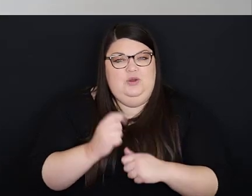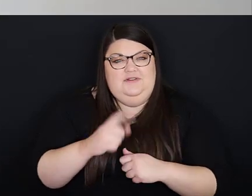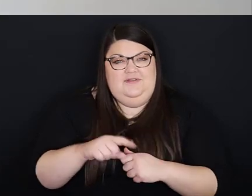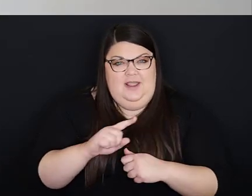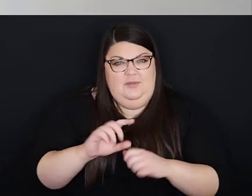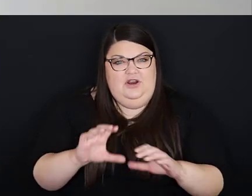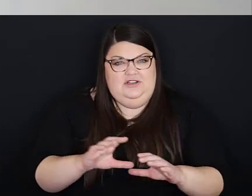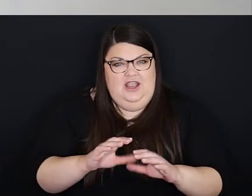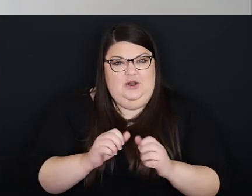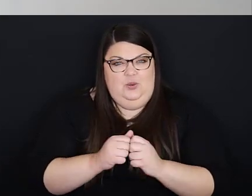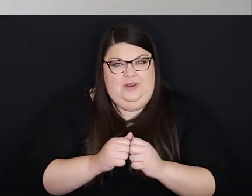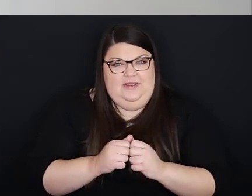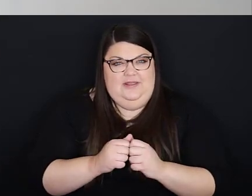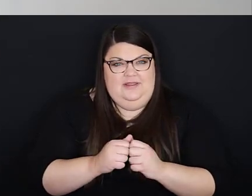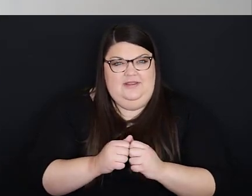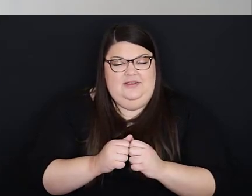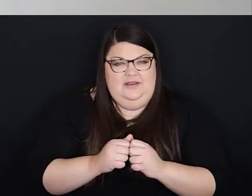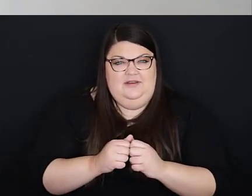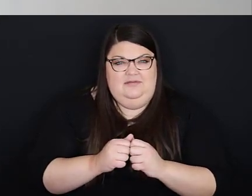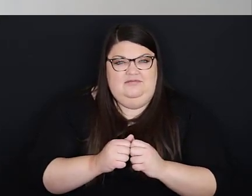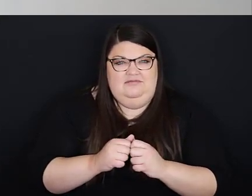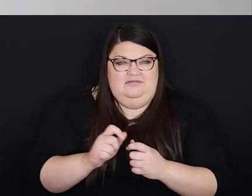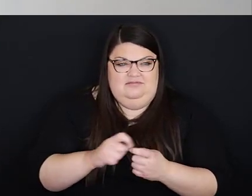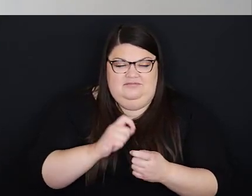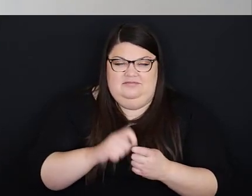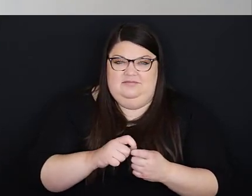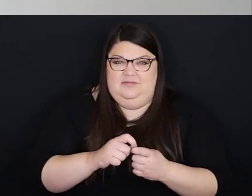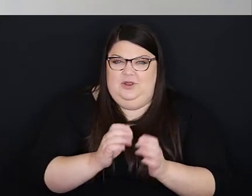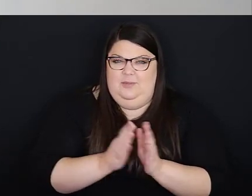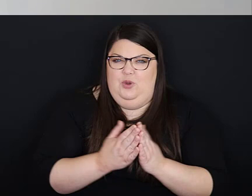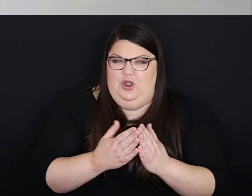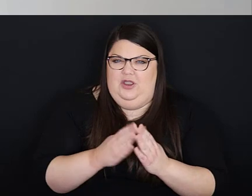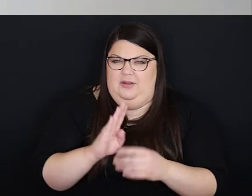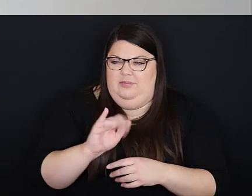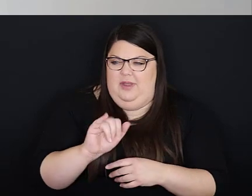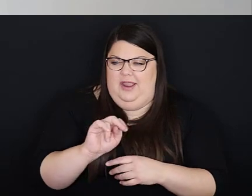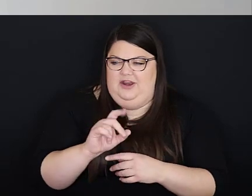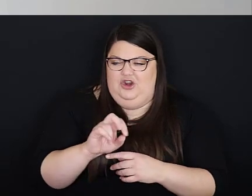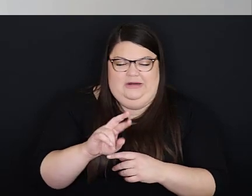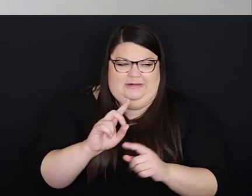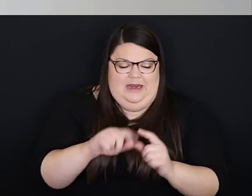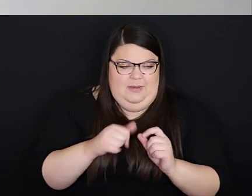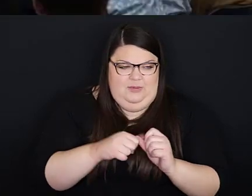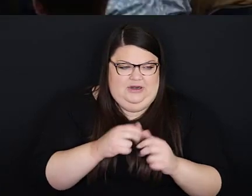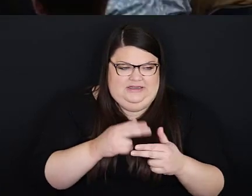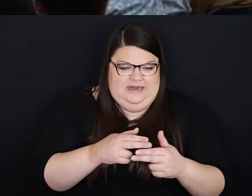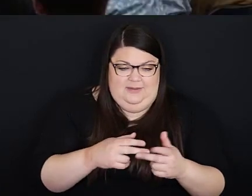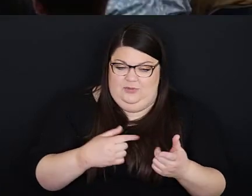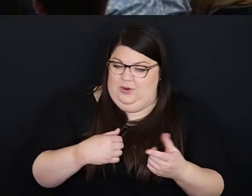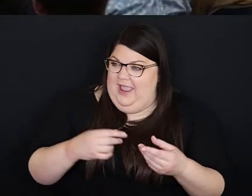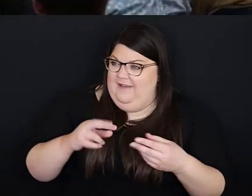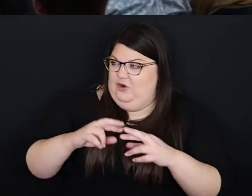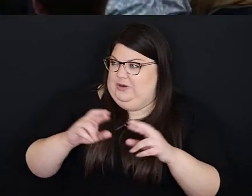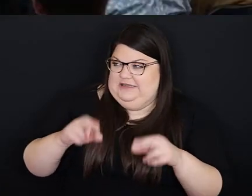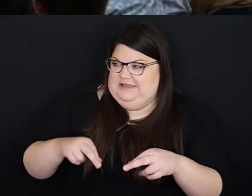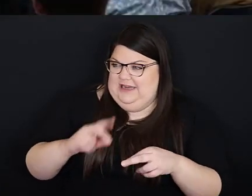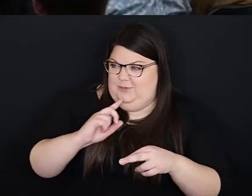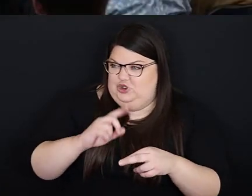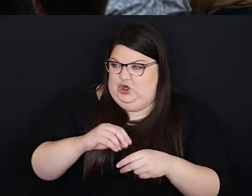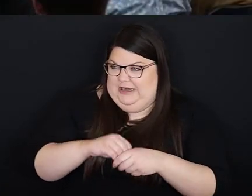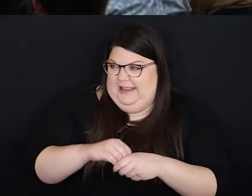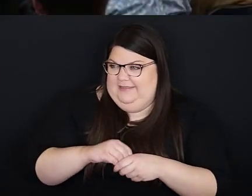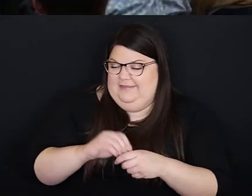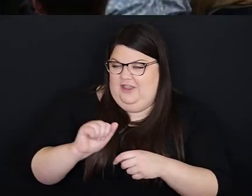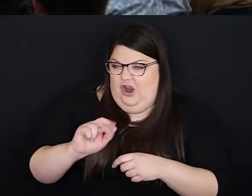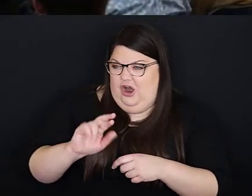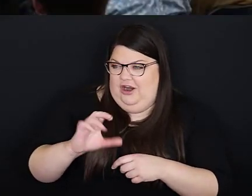most of them are done with a particular bookbinder, which I can't even think of his name anymore. We could probably find it. But there's anyway, a receipt, I'm sure, and it's